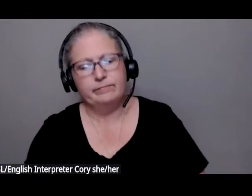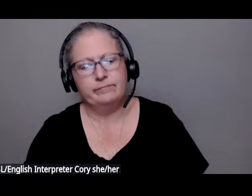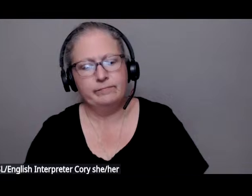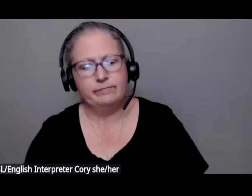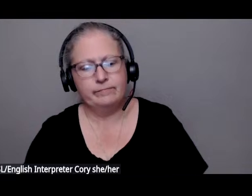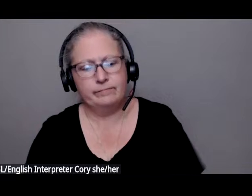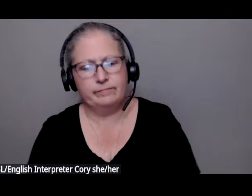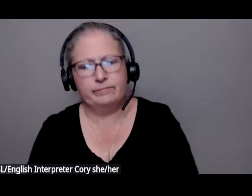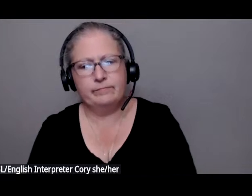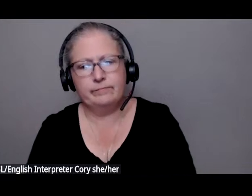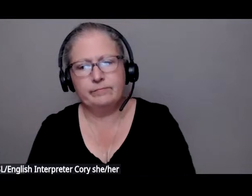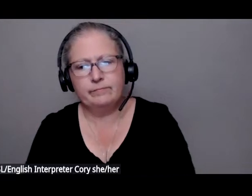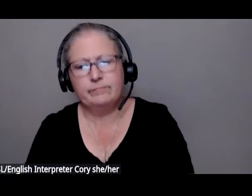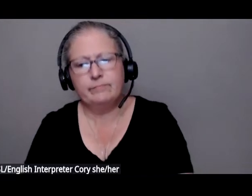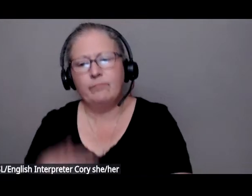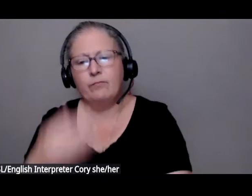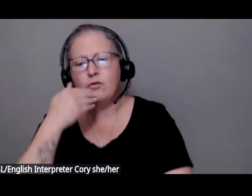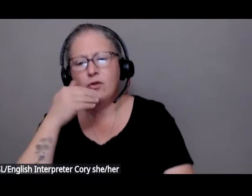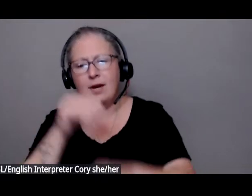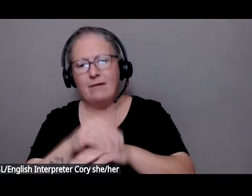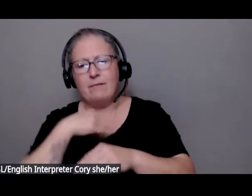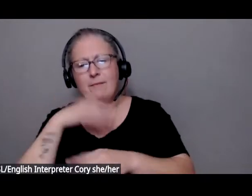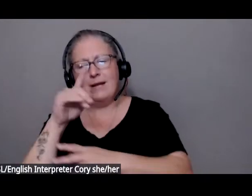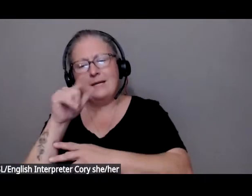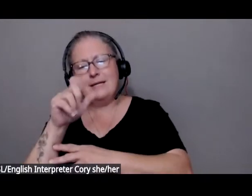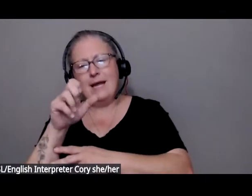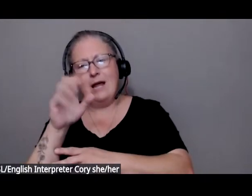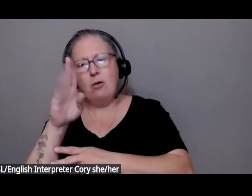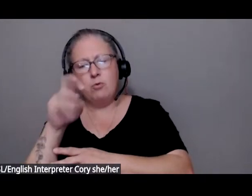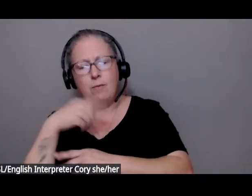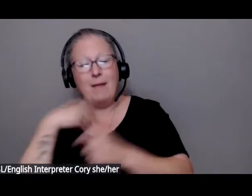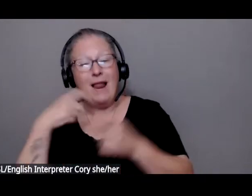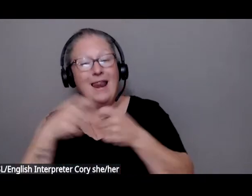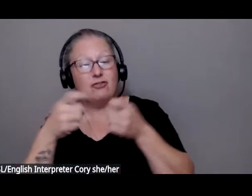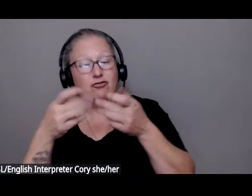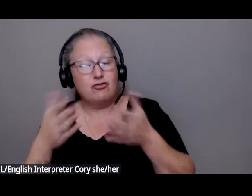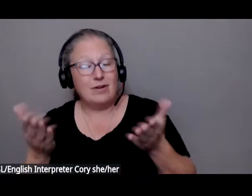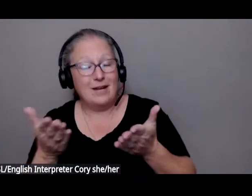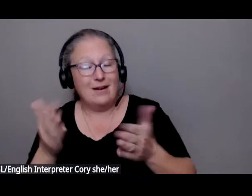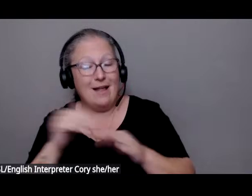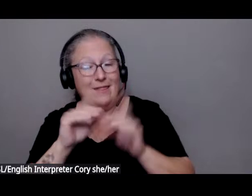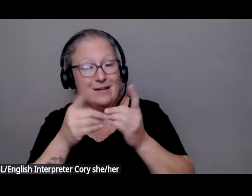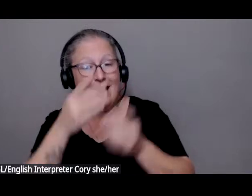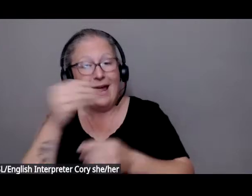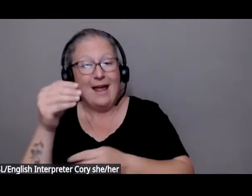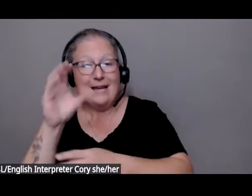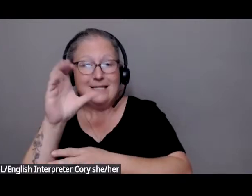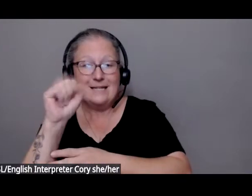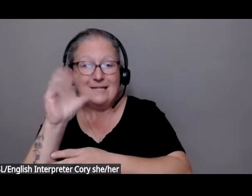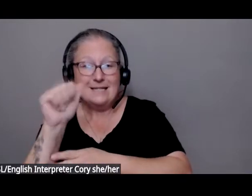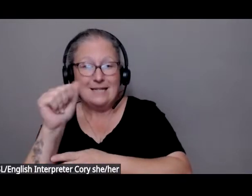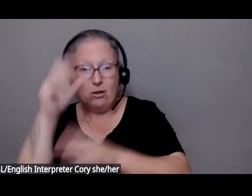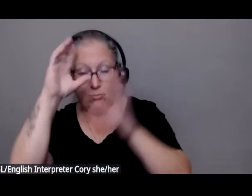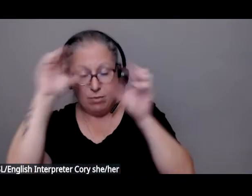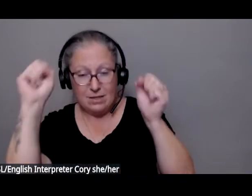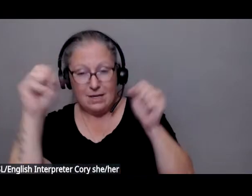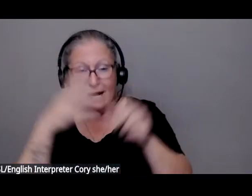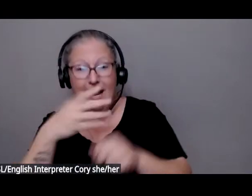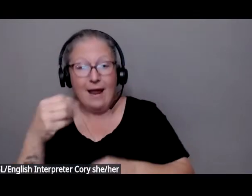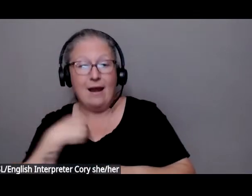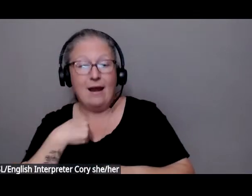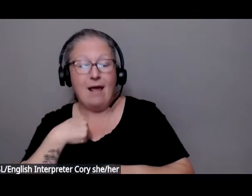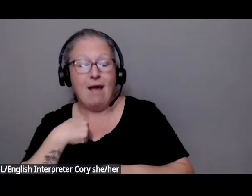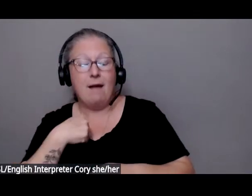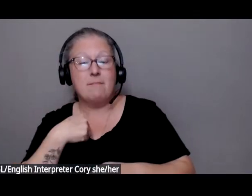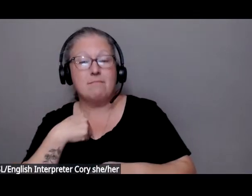Good evening, everybody. My name is Dale Brewer. I am an electrician here at the school district and also the CSEA president, and I am happy